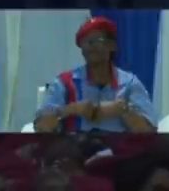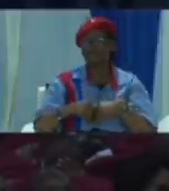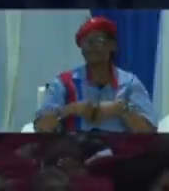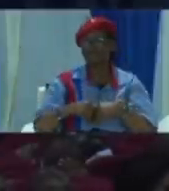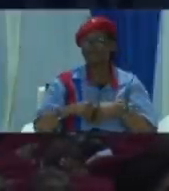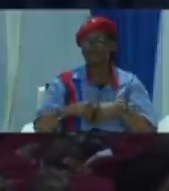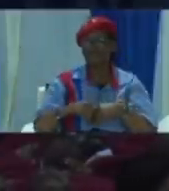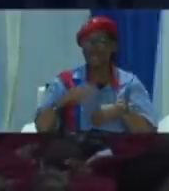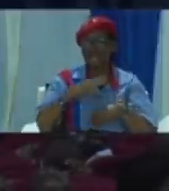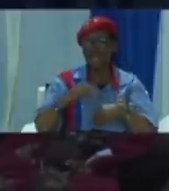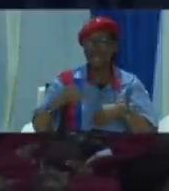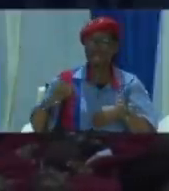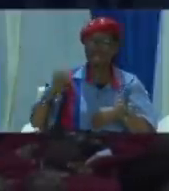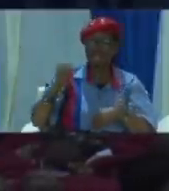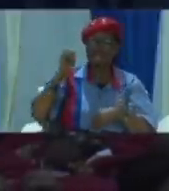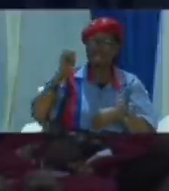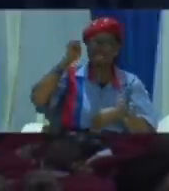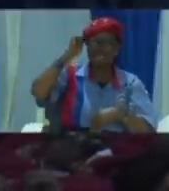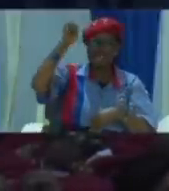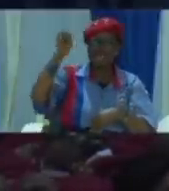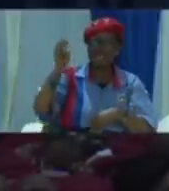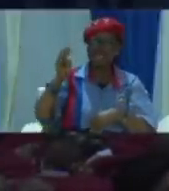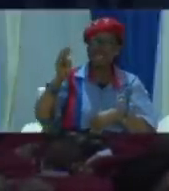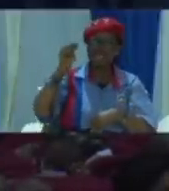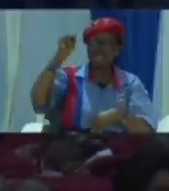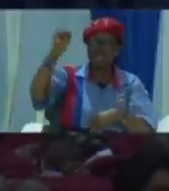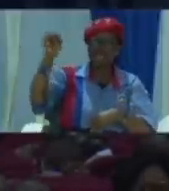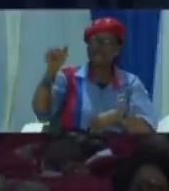And he himself said,